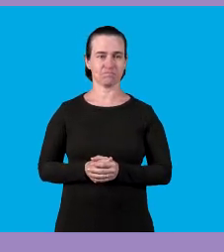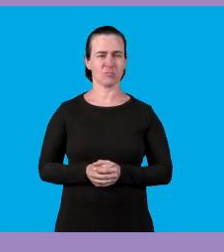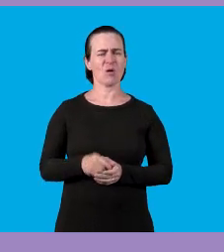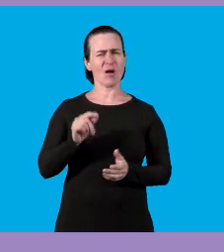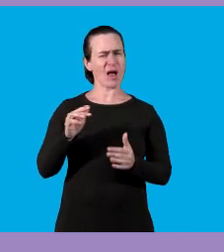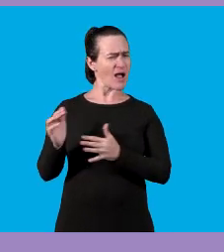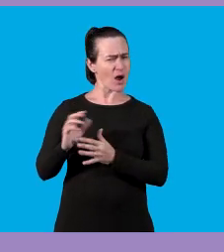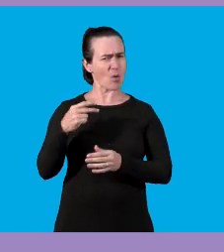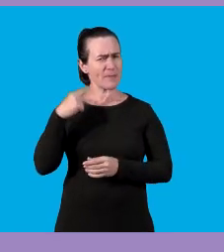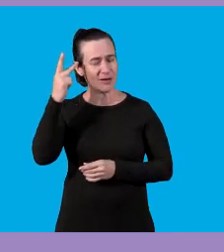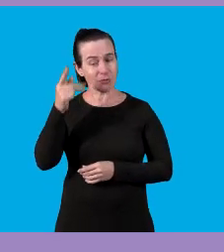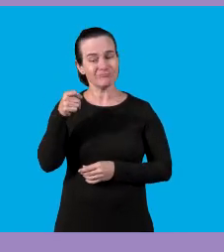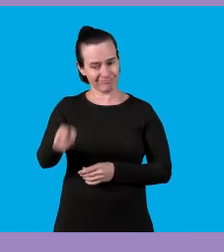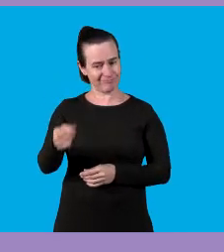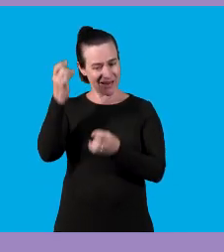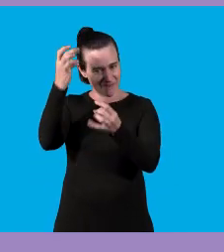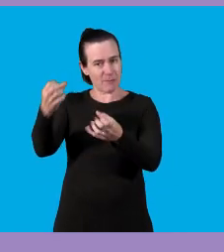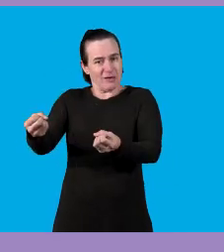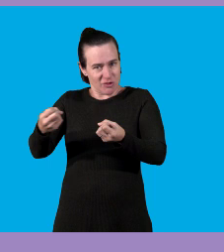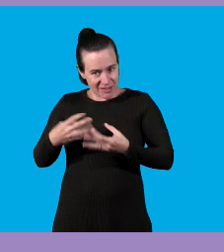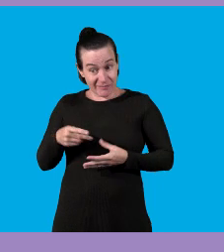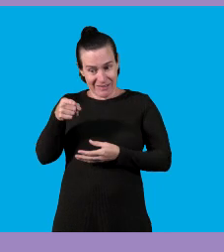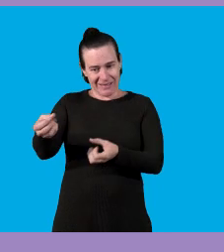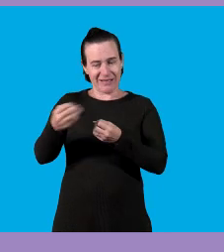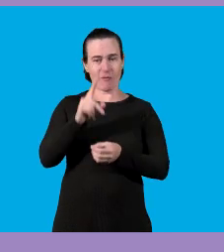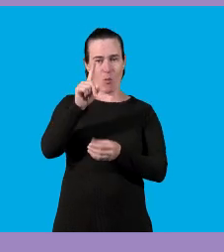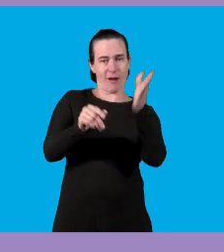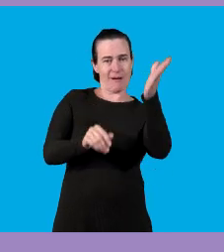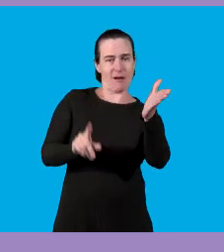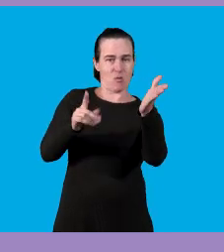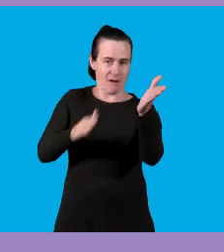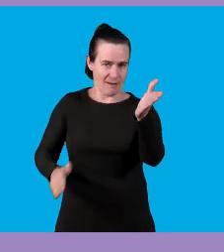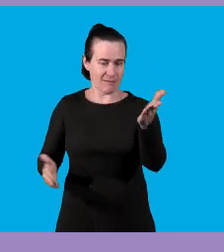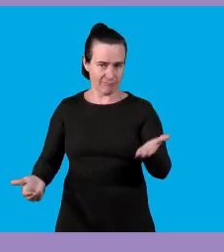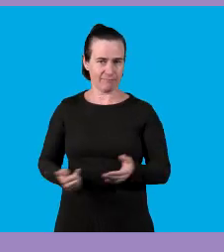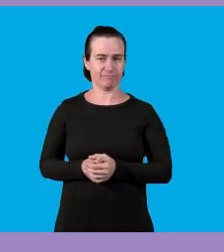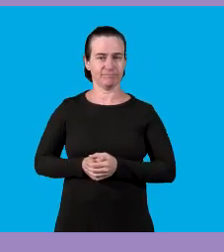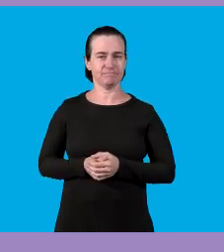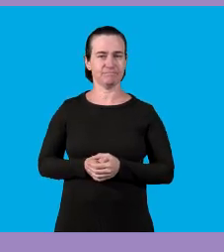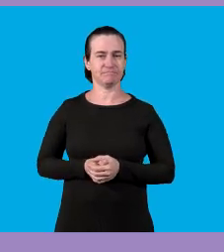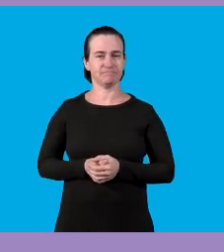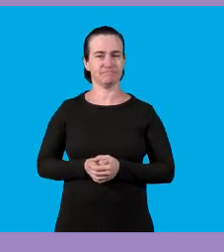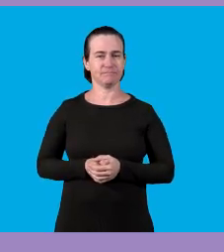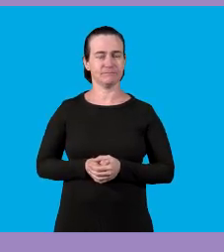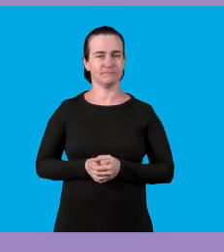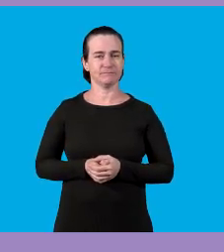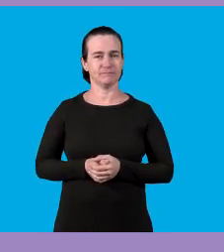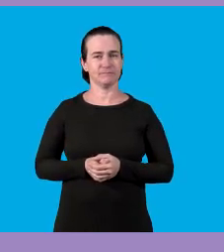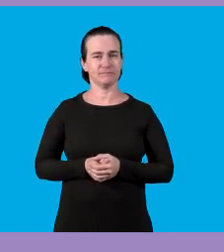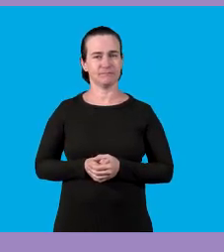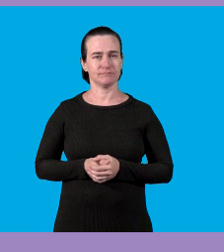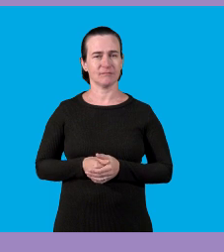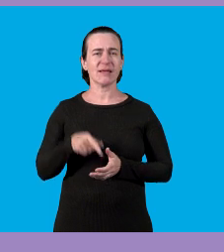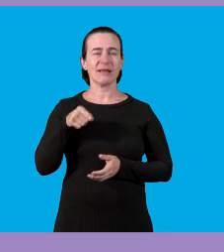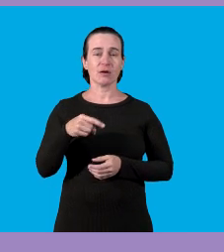were given, it is given. Then we look at a side that is common